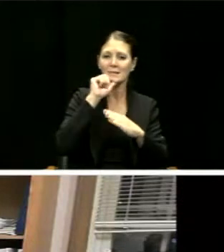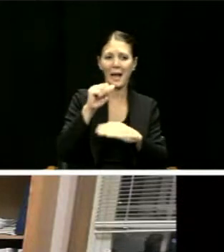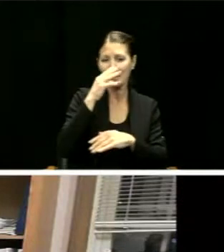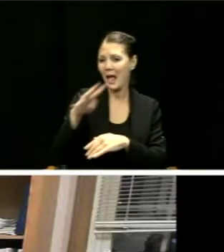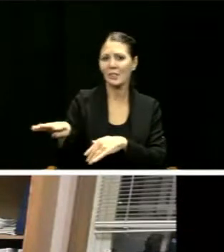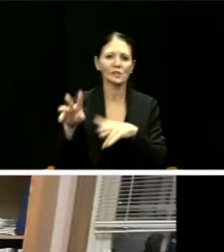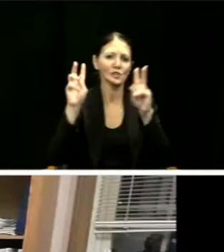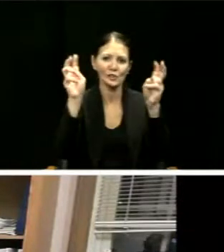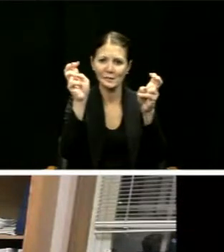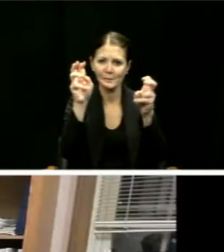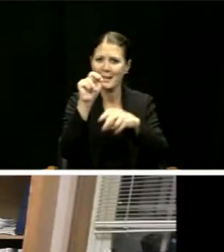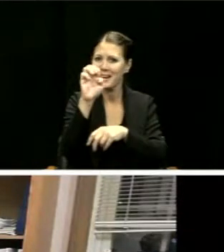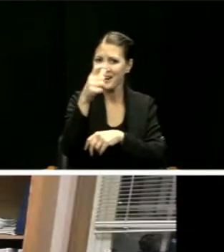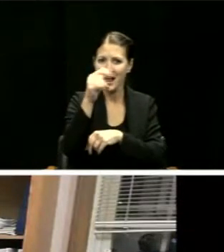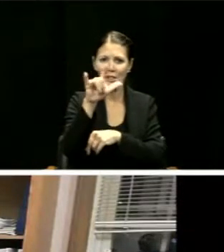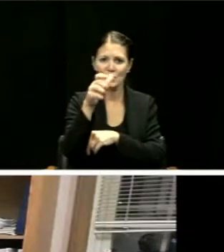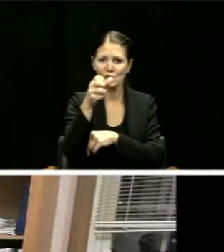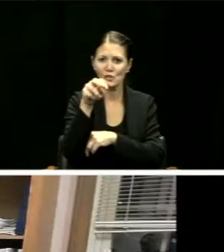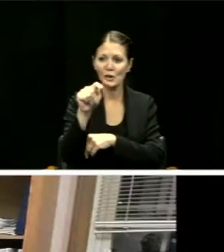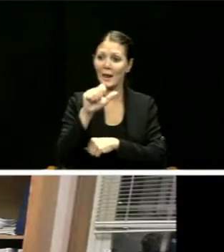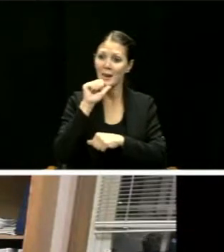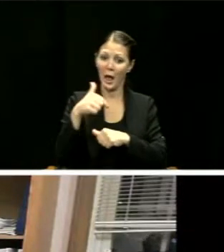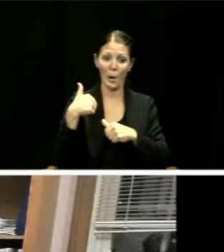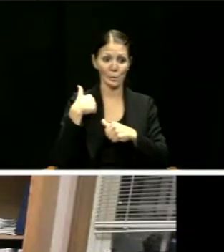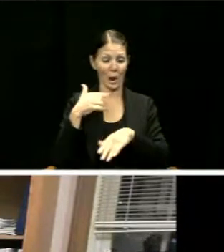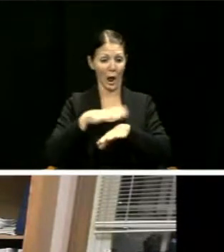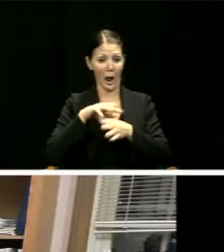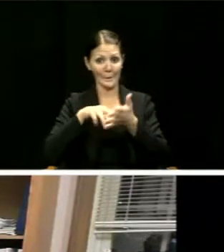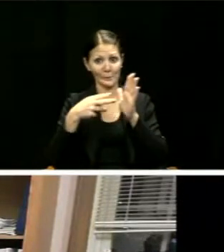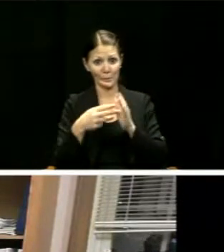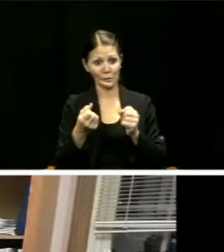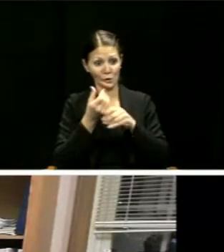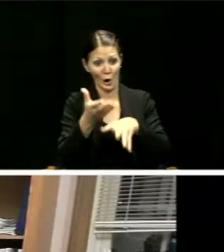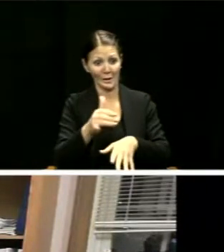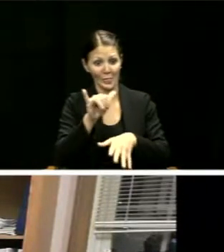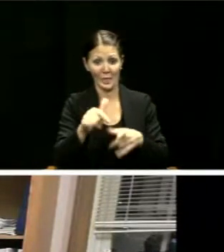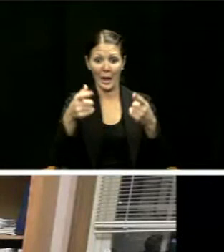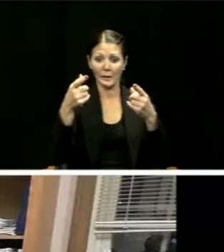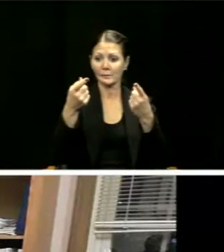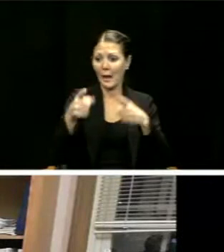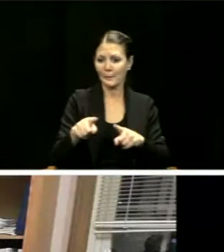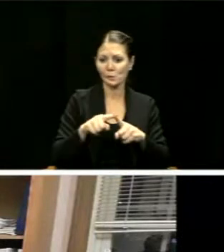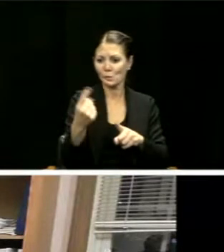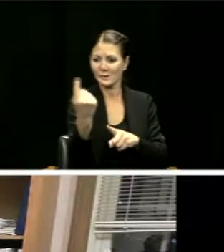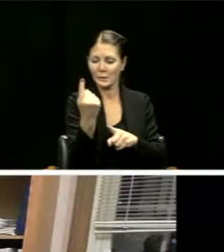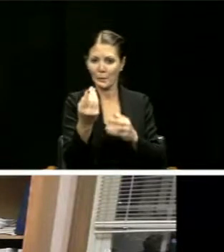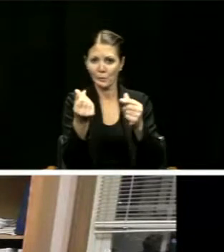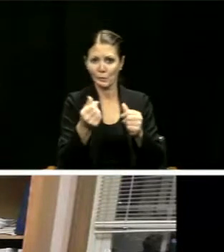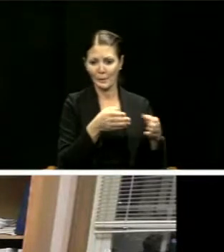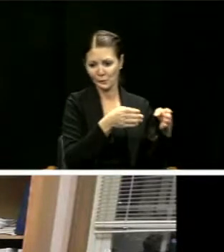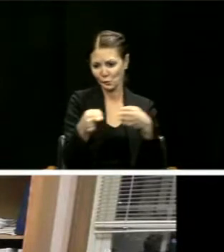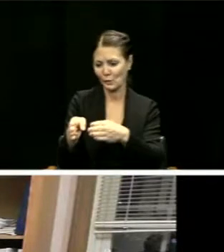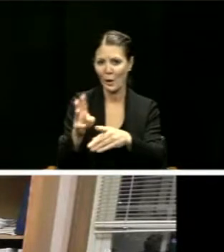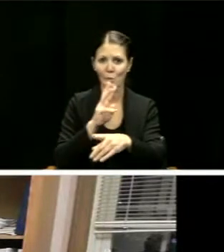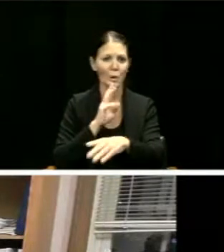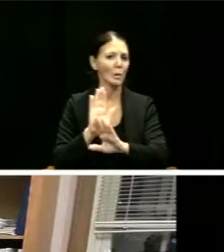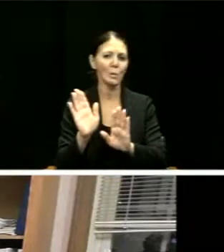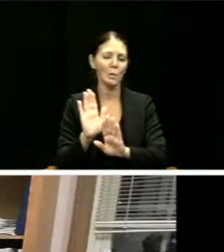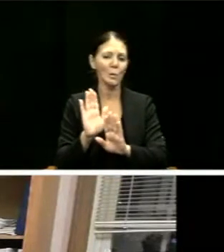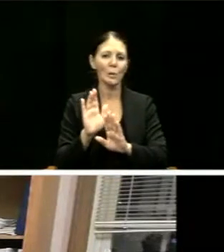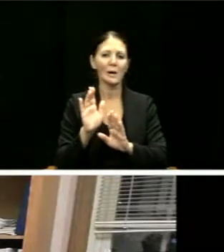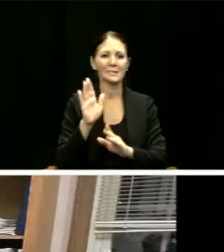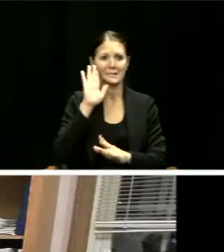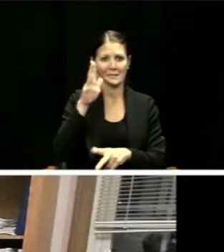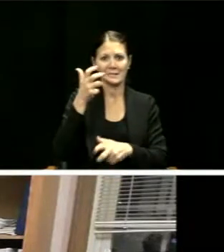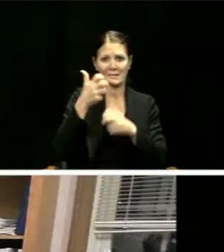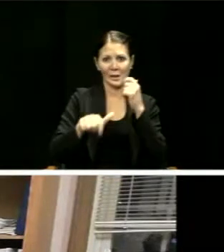not causing flow to be directed at anyone's property in particular, and quite frankly, it's difficult to